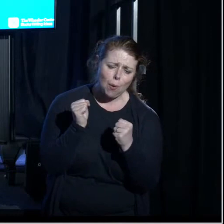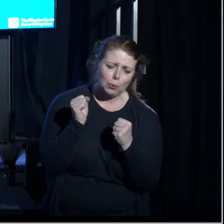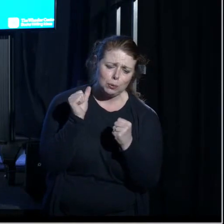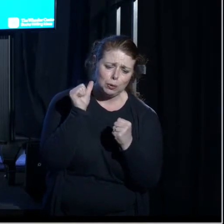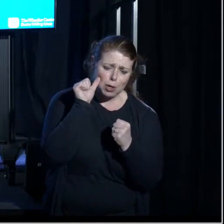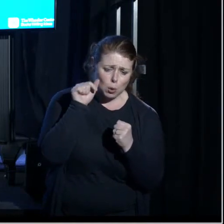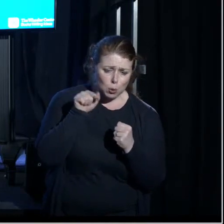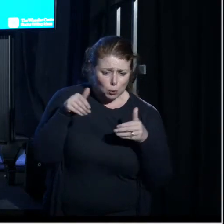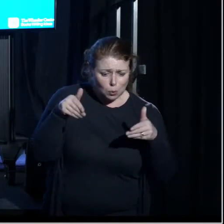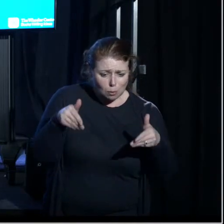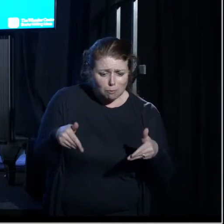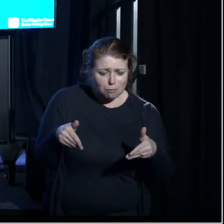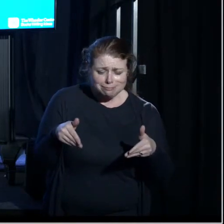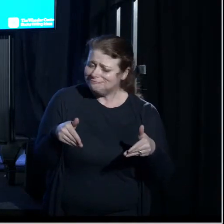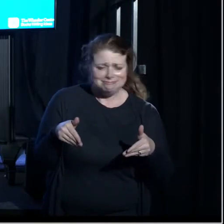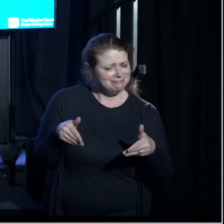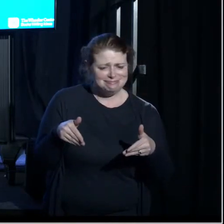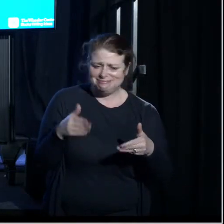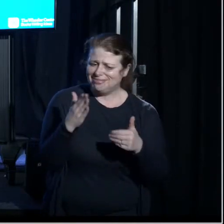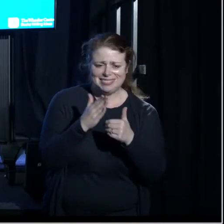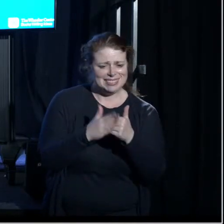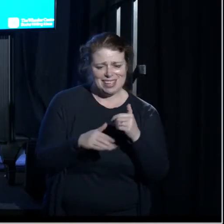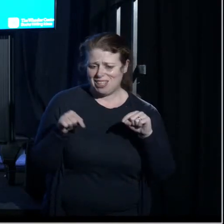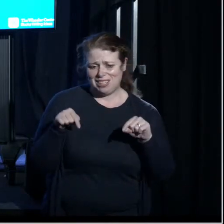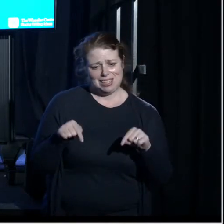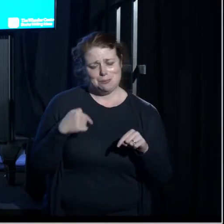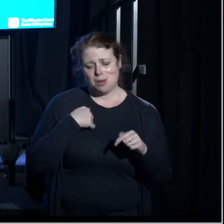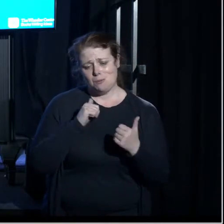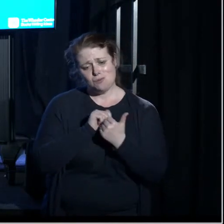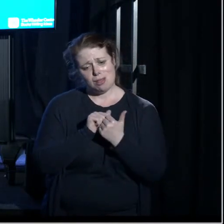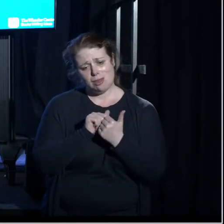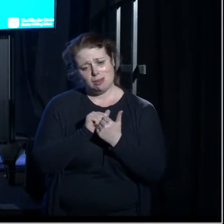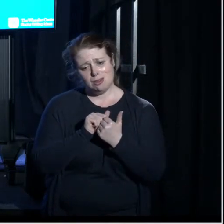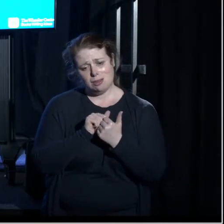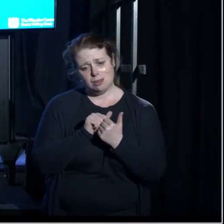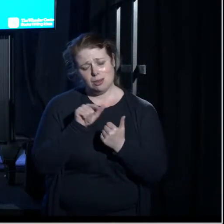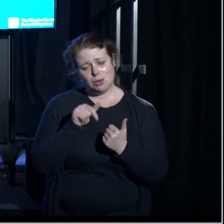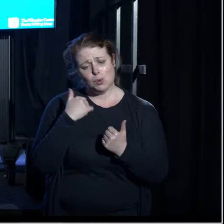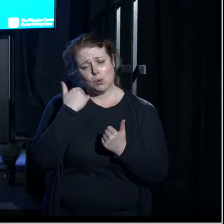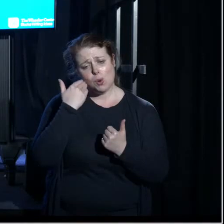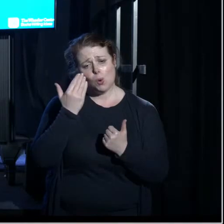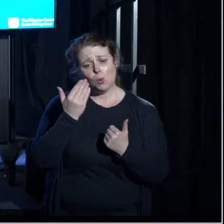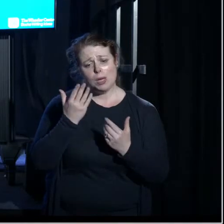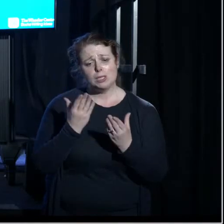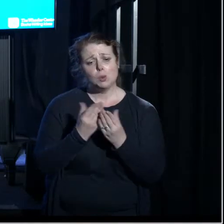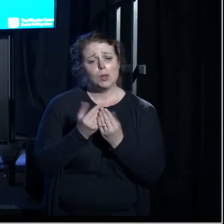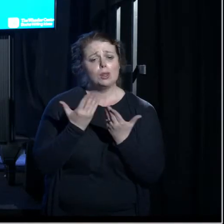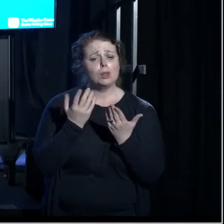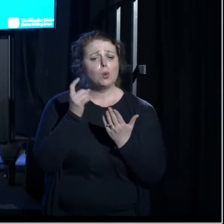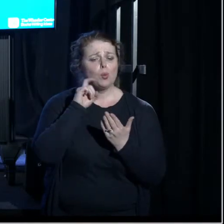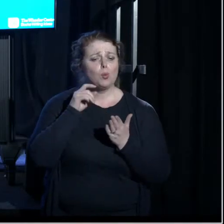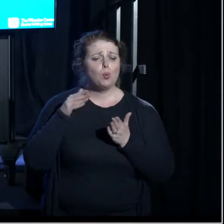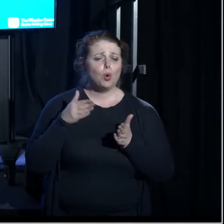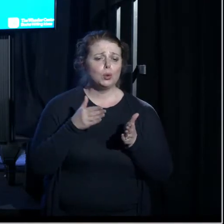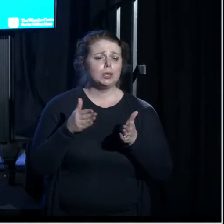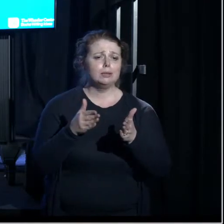this box. You were never here, my brother. You will always be with the water. Thank